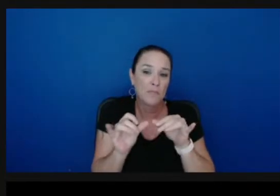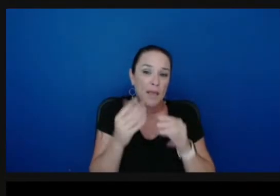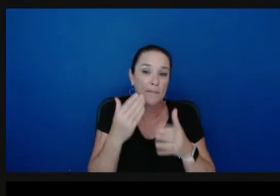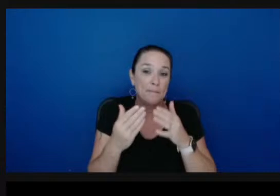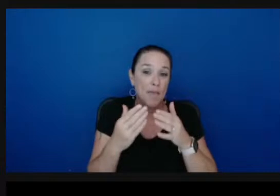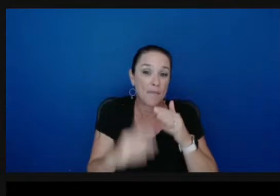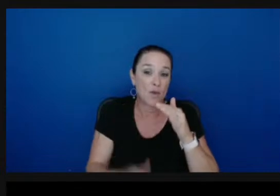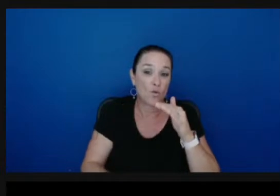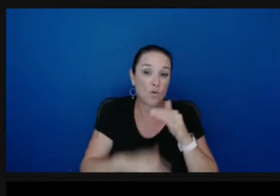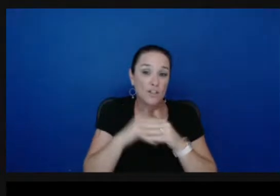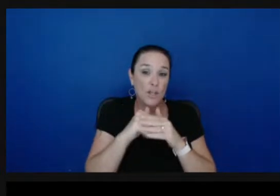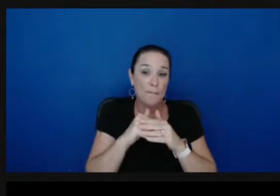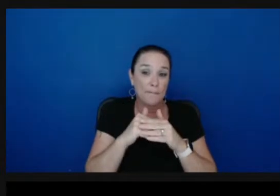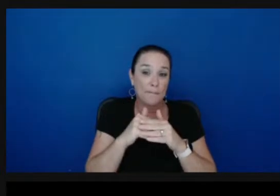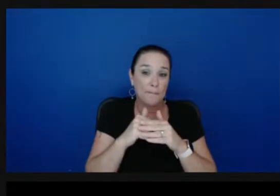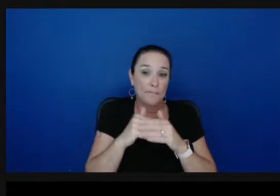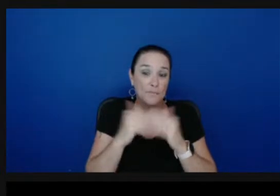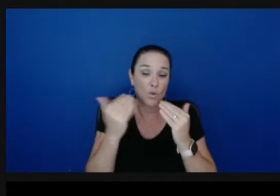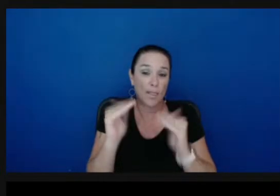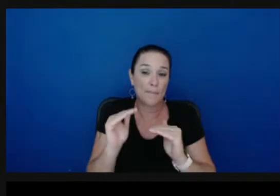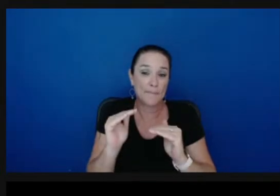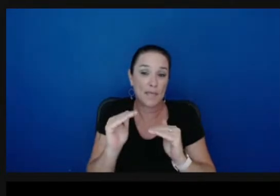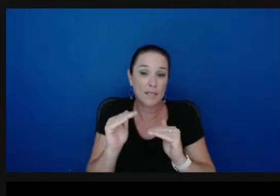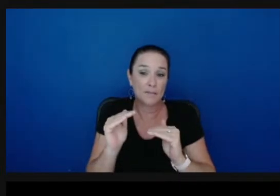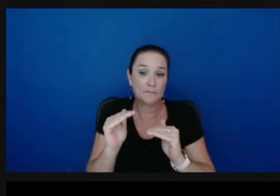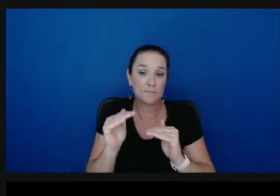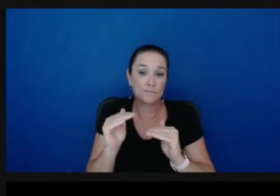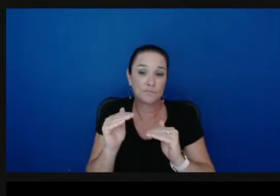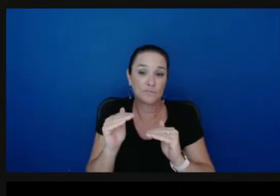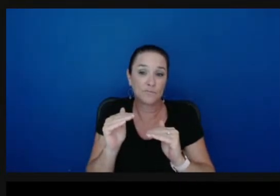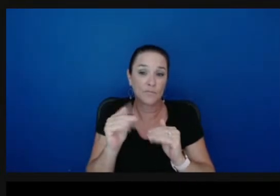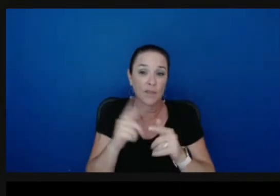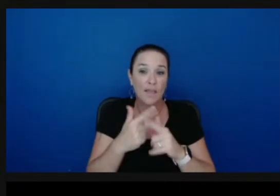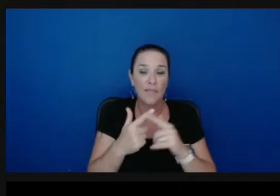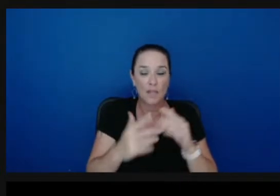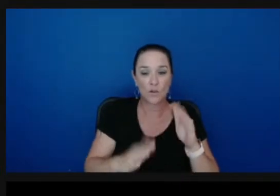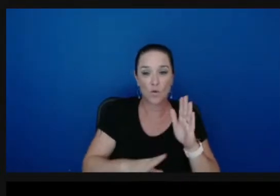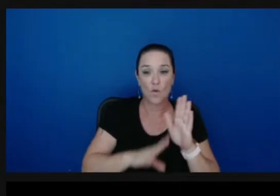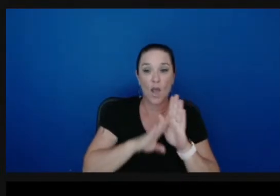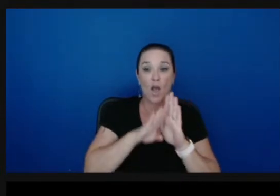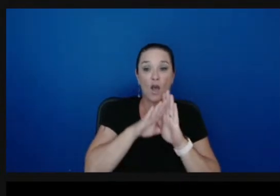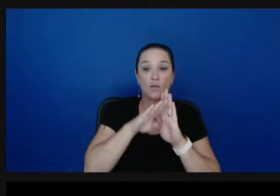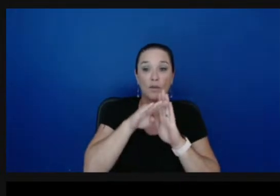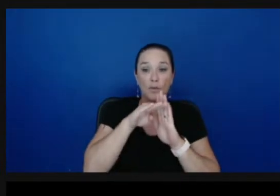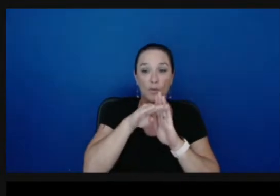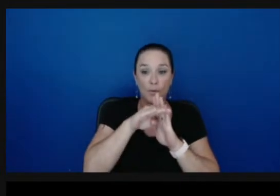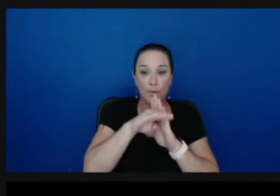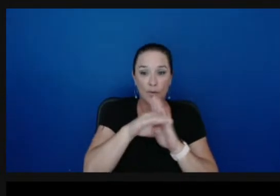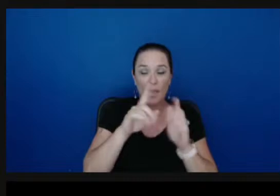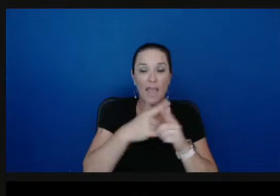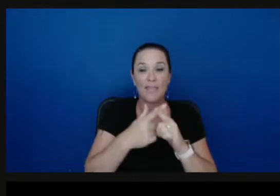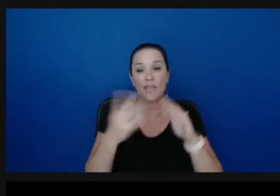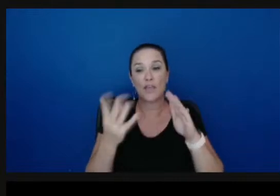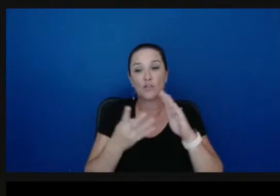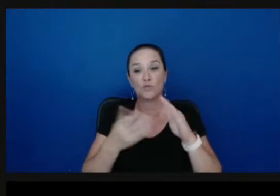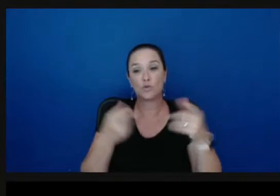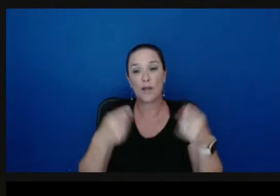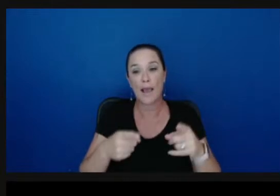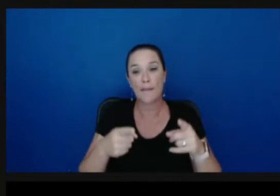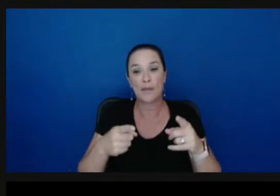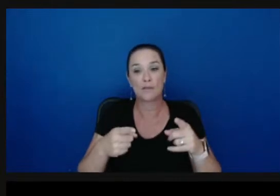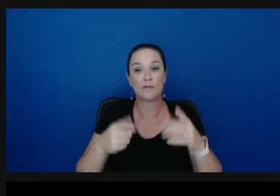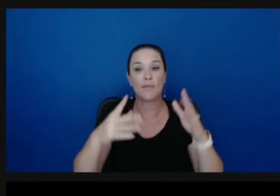that happened before, where it was rising, and then slowed, and then finally the intrusion occurred. So we'll